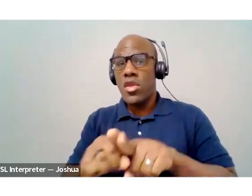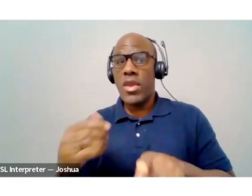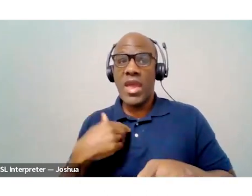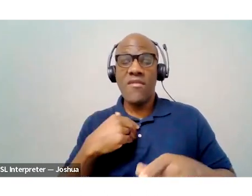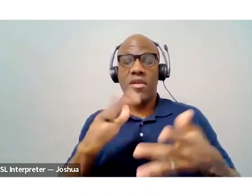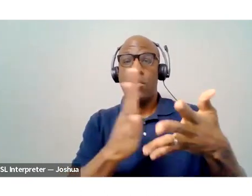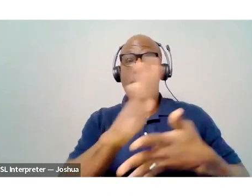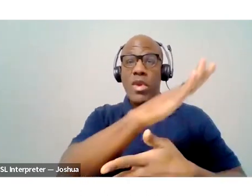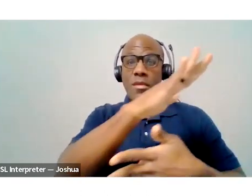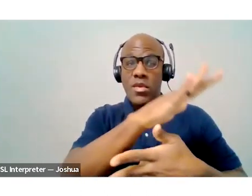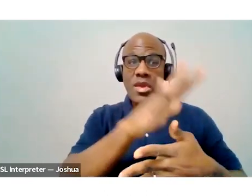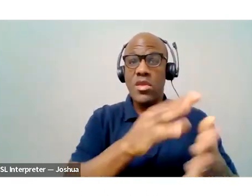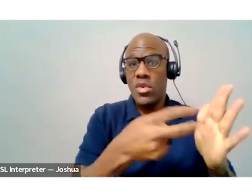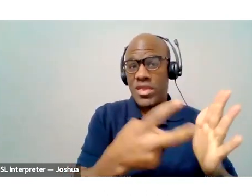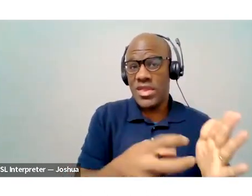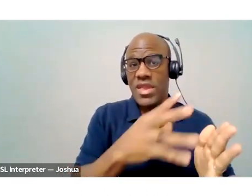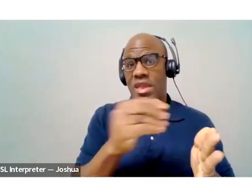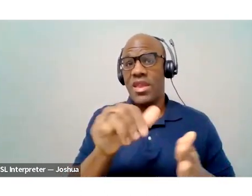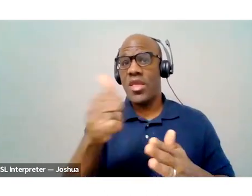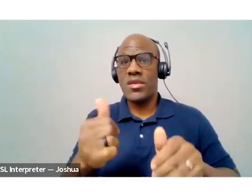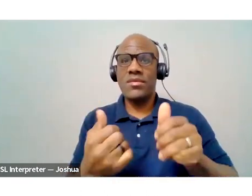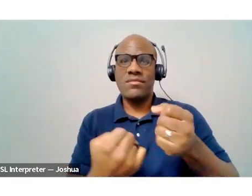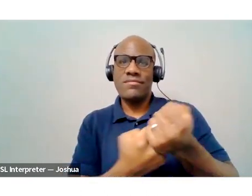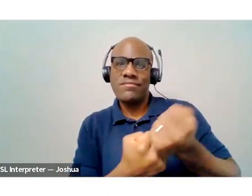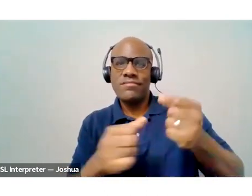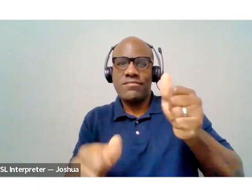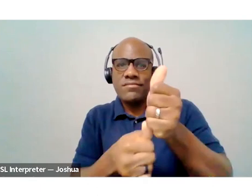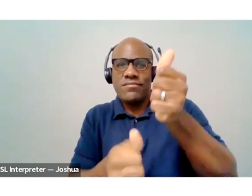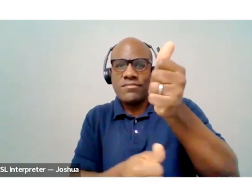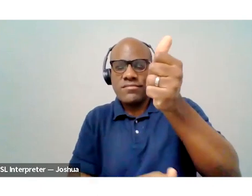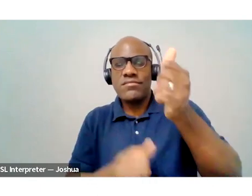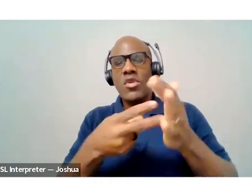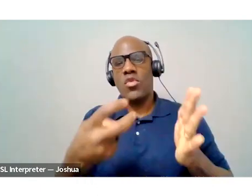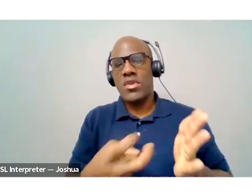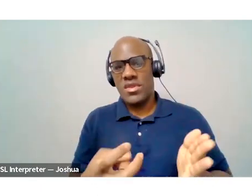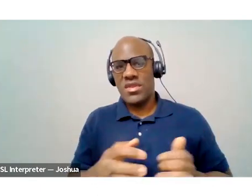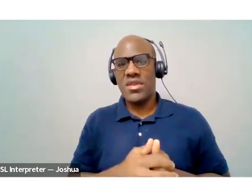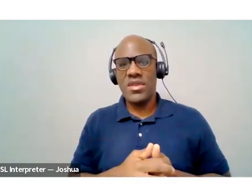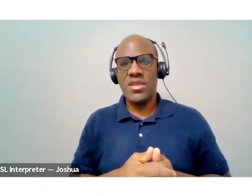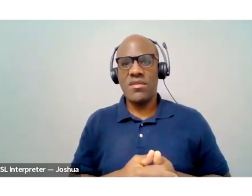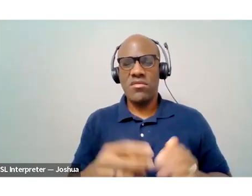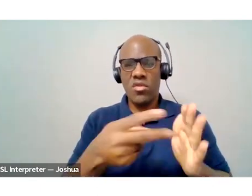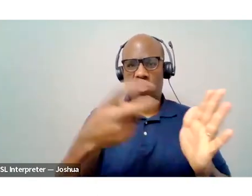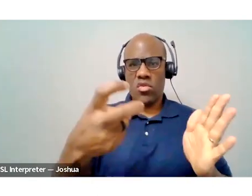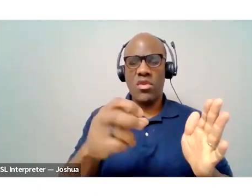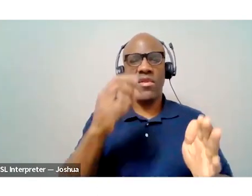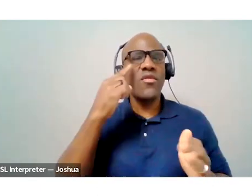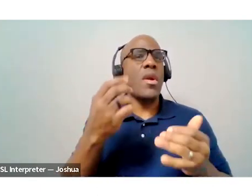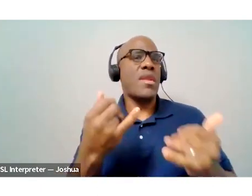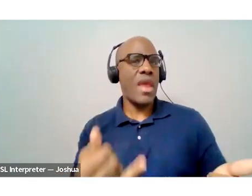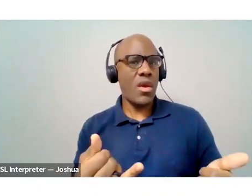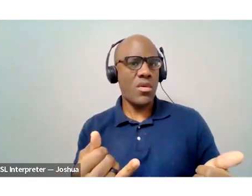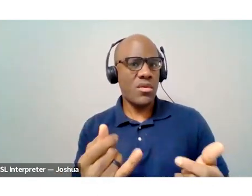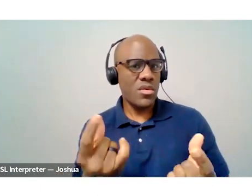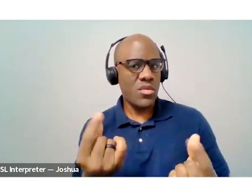But what are the sources for the now? are historians going to go through your